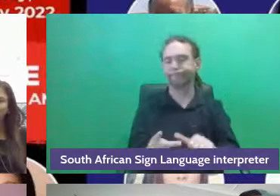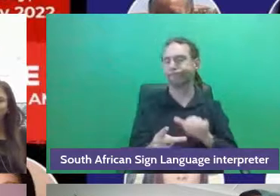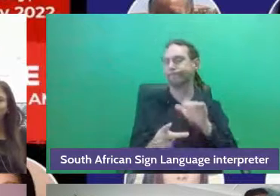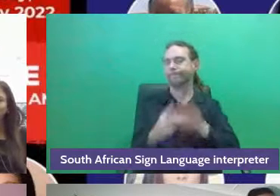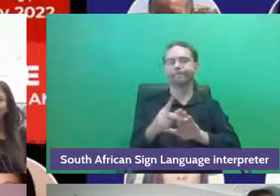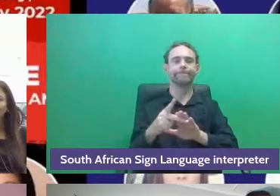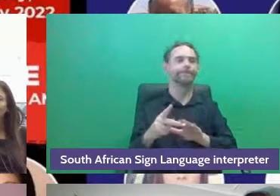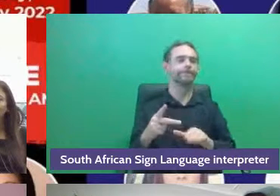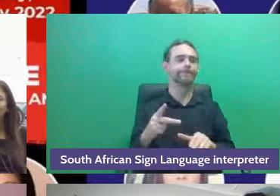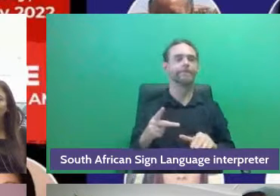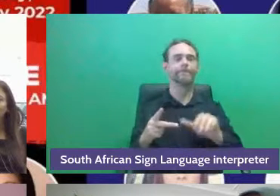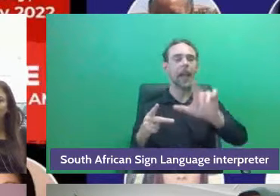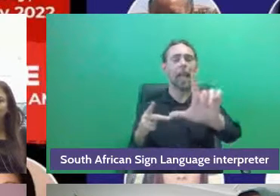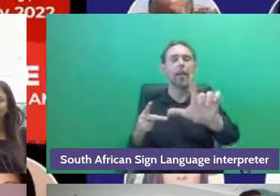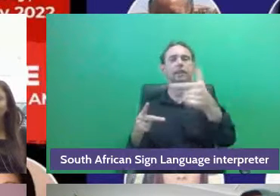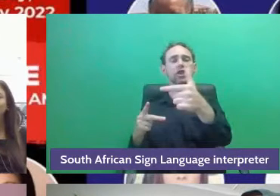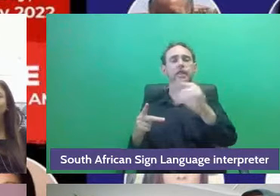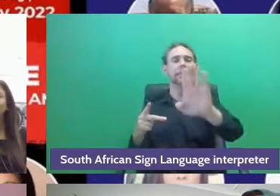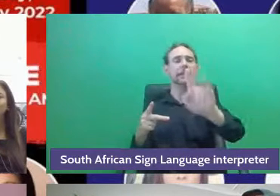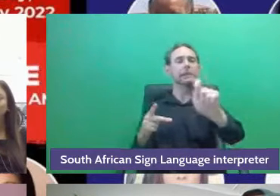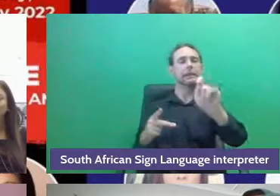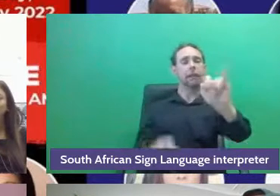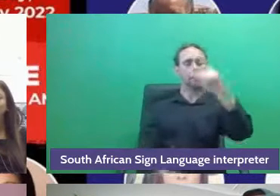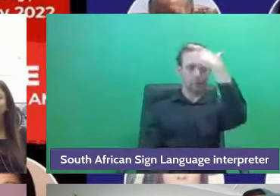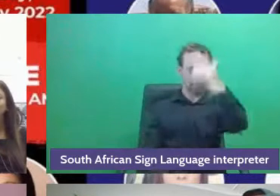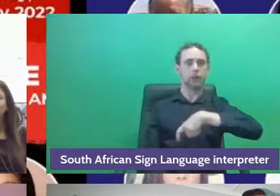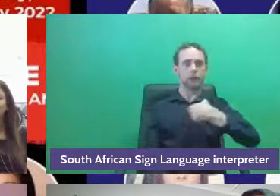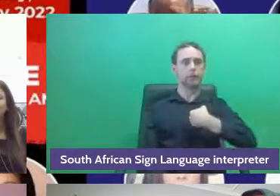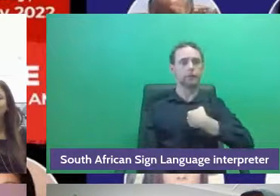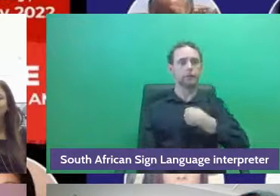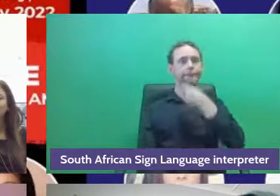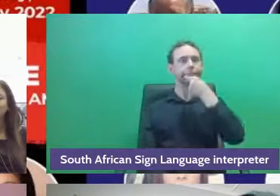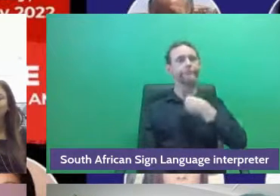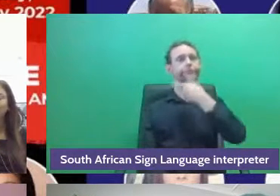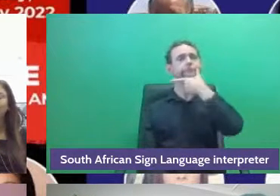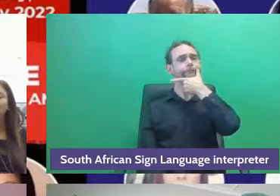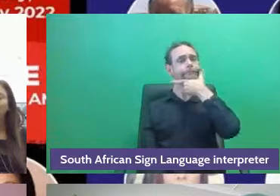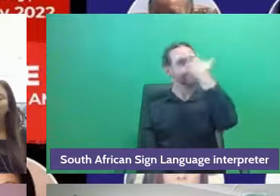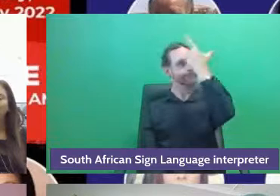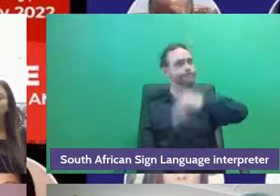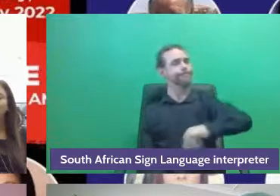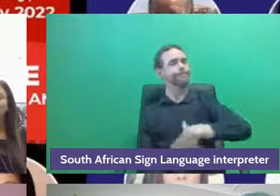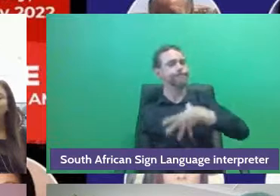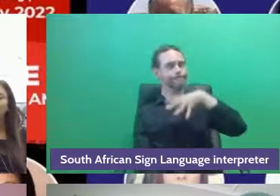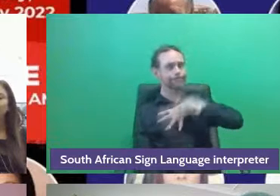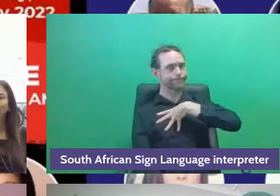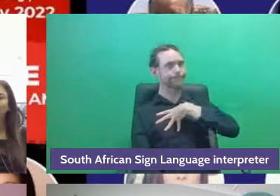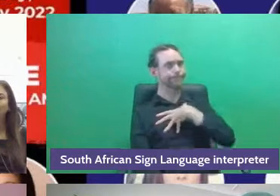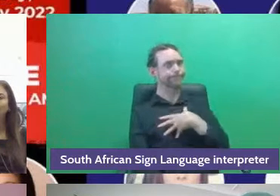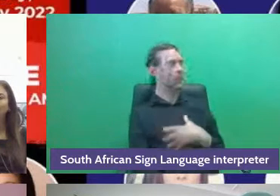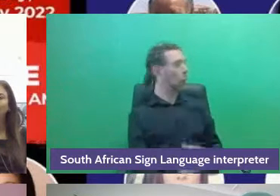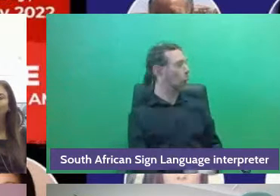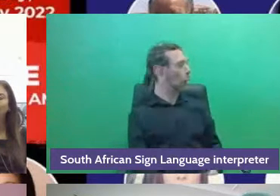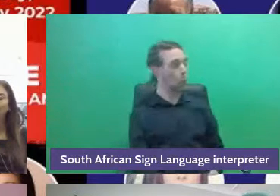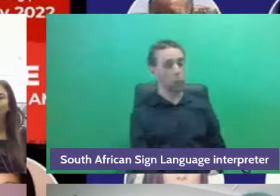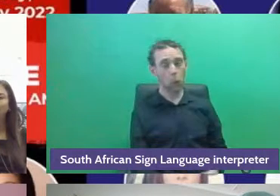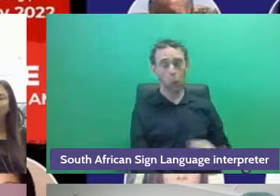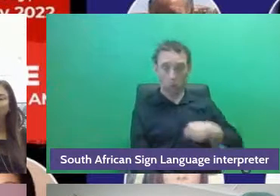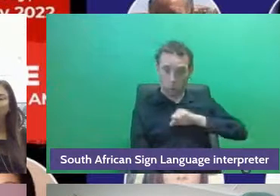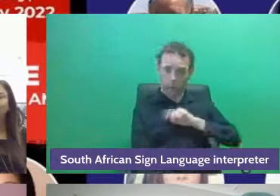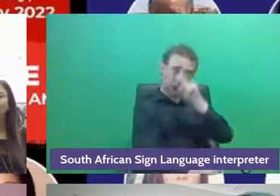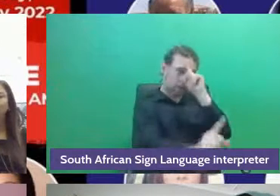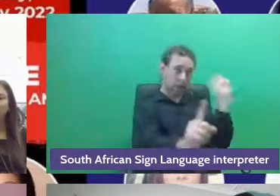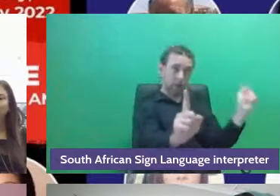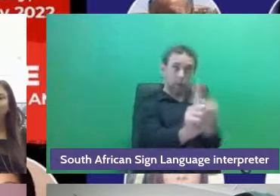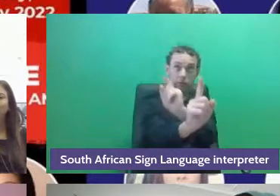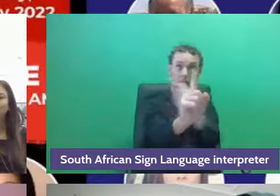as an LGBTI person, you understand, it's still a very long way, but with alliances, with us holding hands